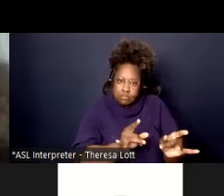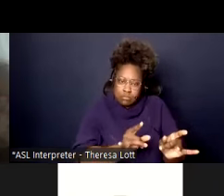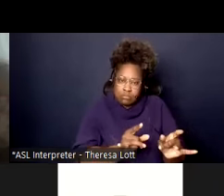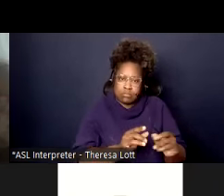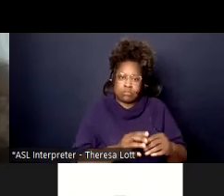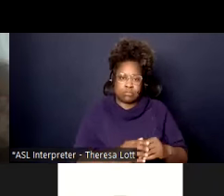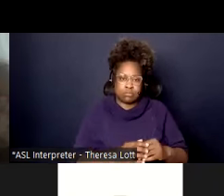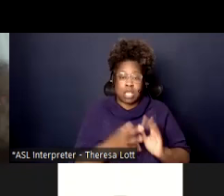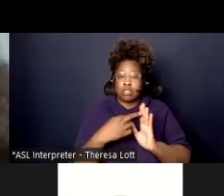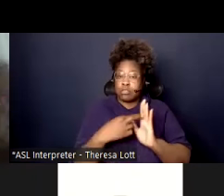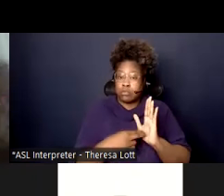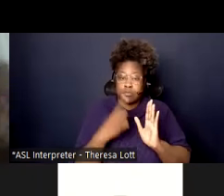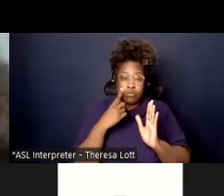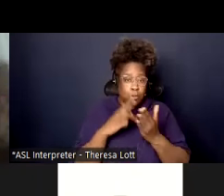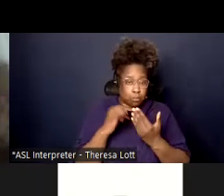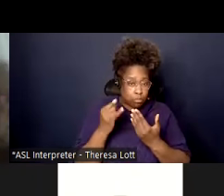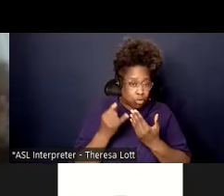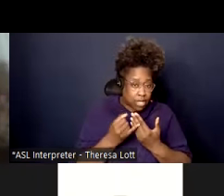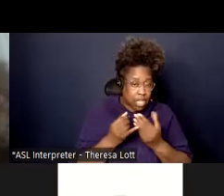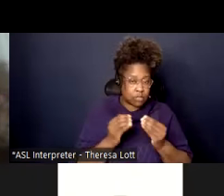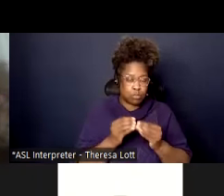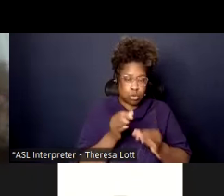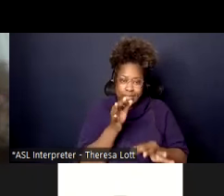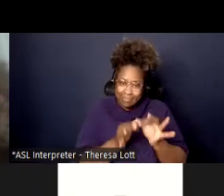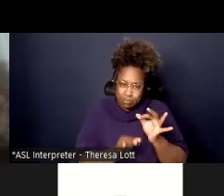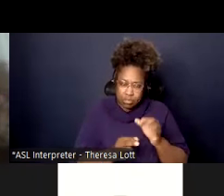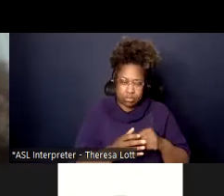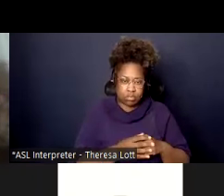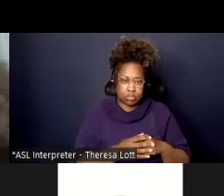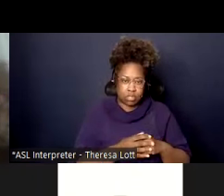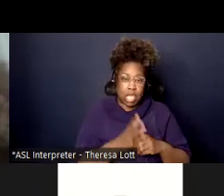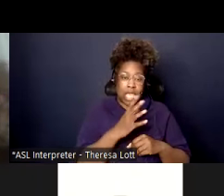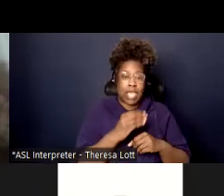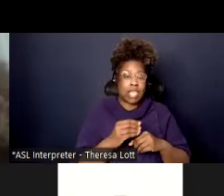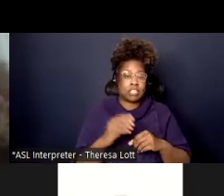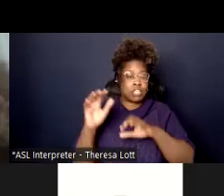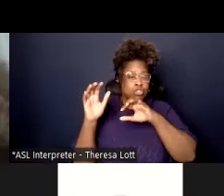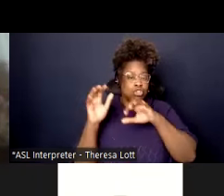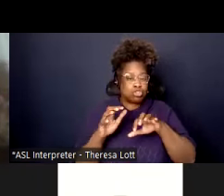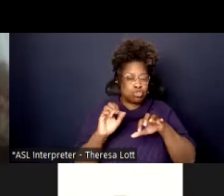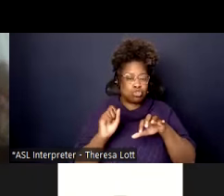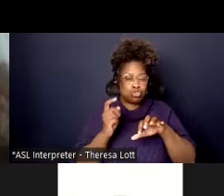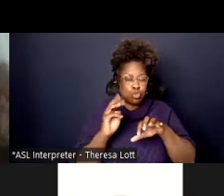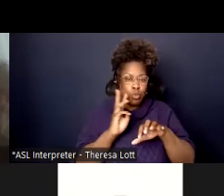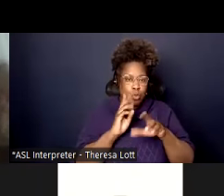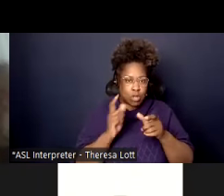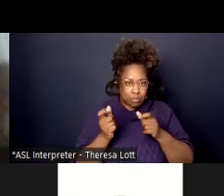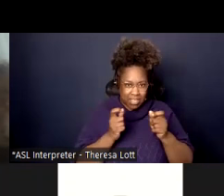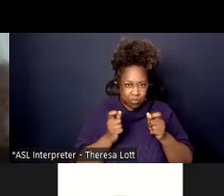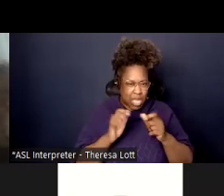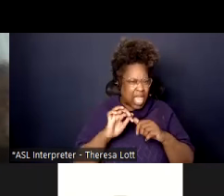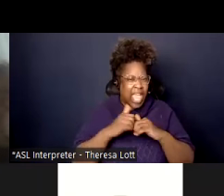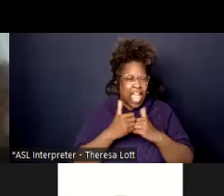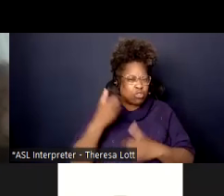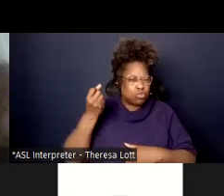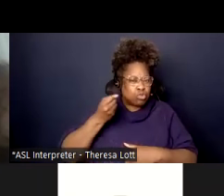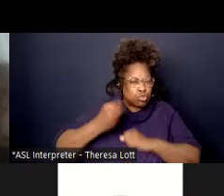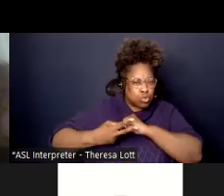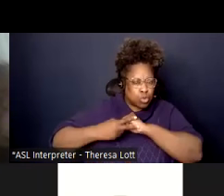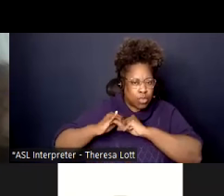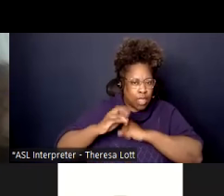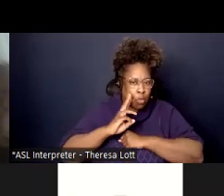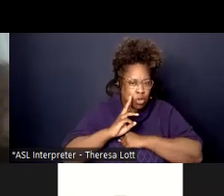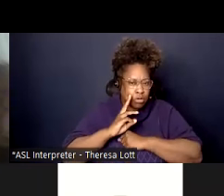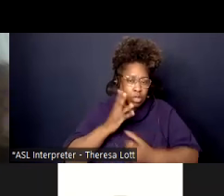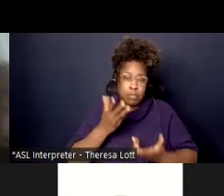what are ways that the cities can include incorporation of stormwater management, like underground storage or wetland restoration. How can